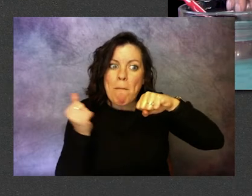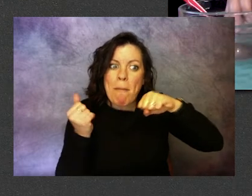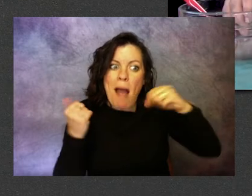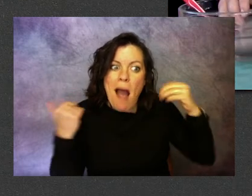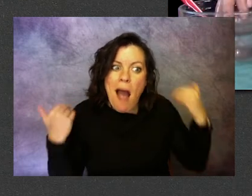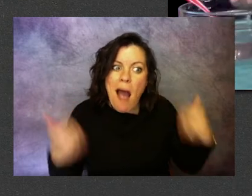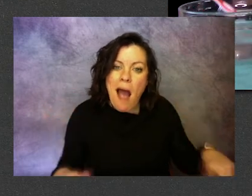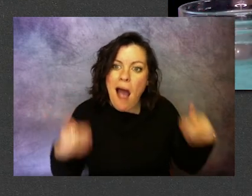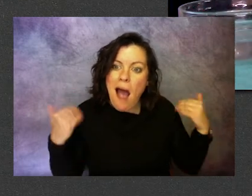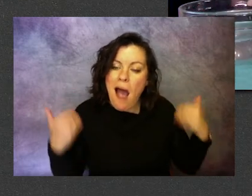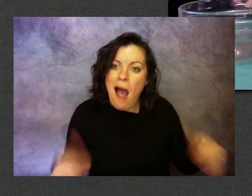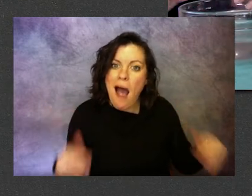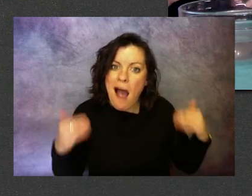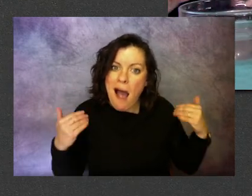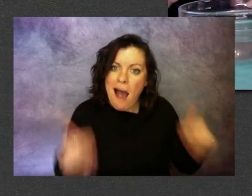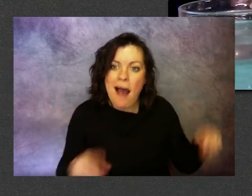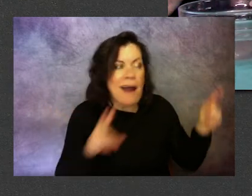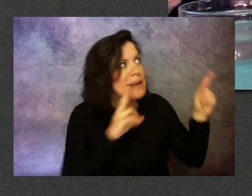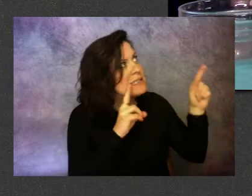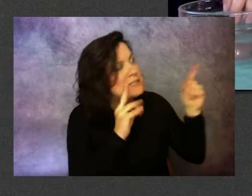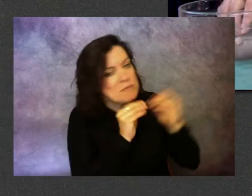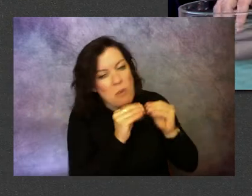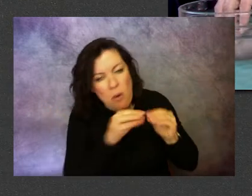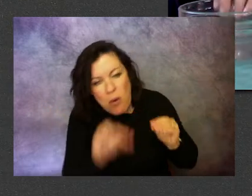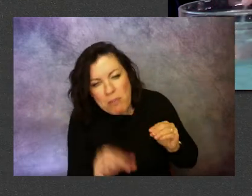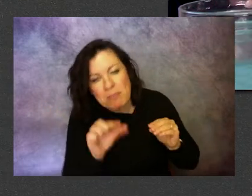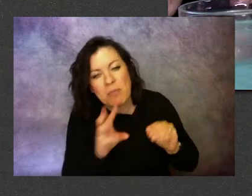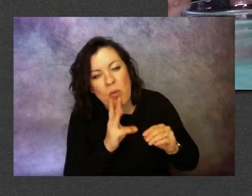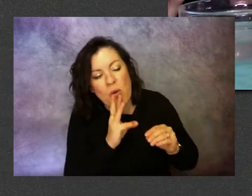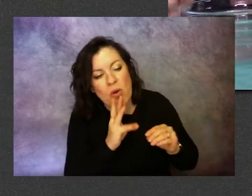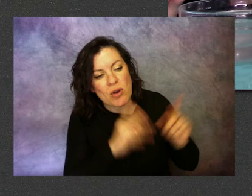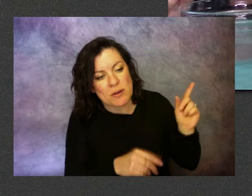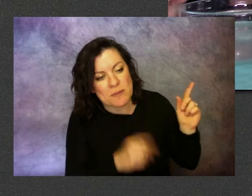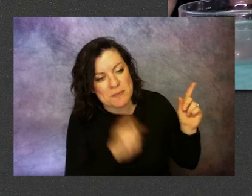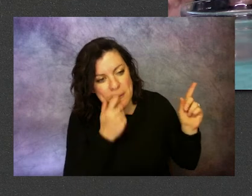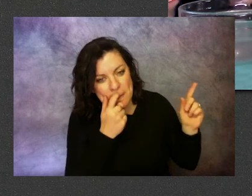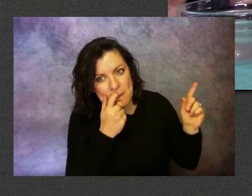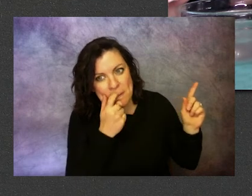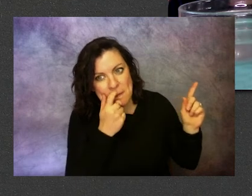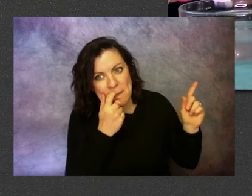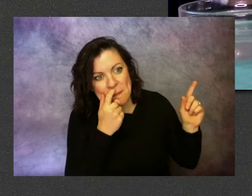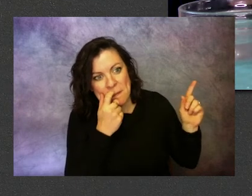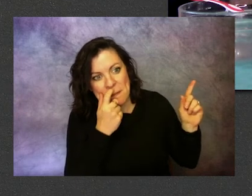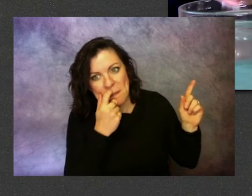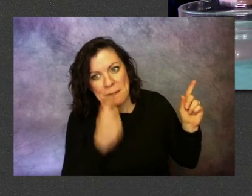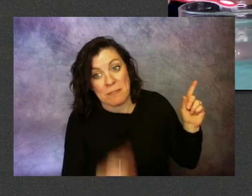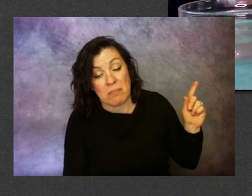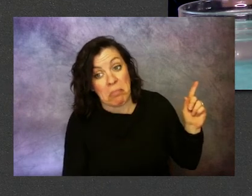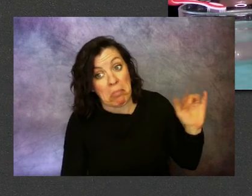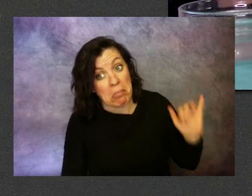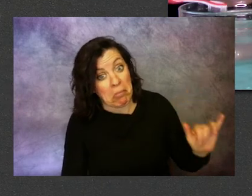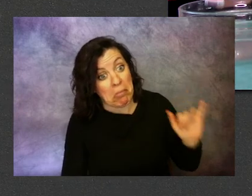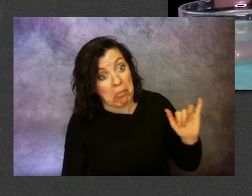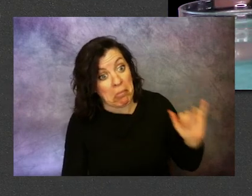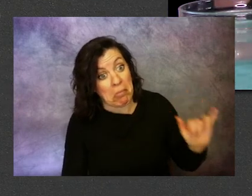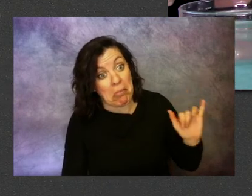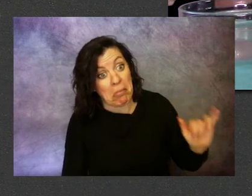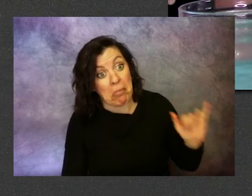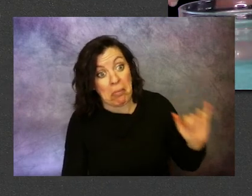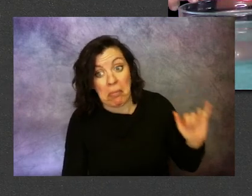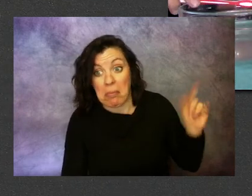Let's try rinsing it off a little bit and see if maybe we got that part of the